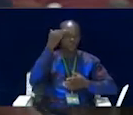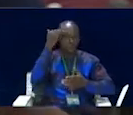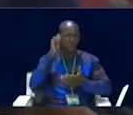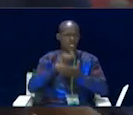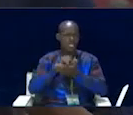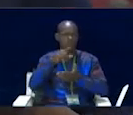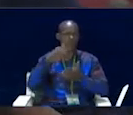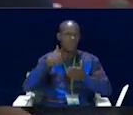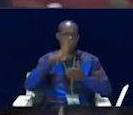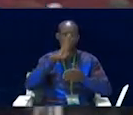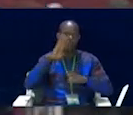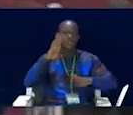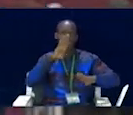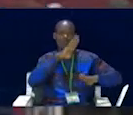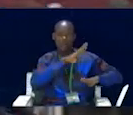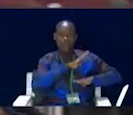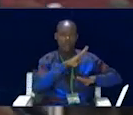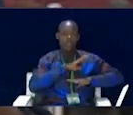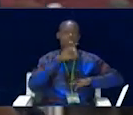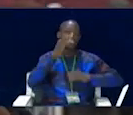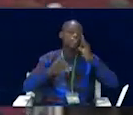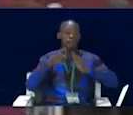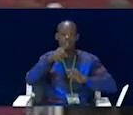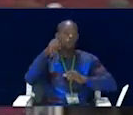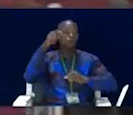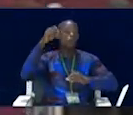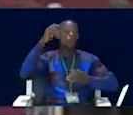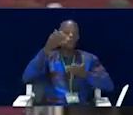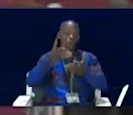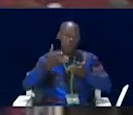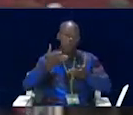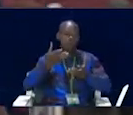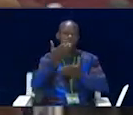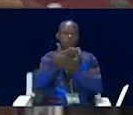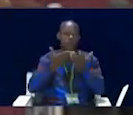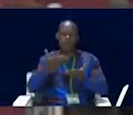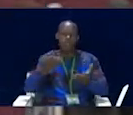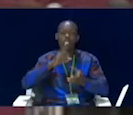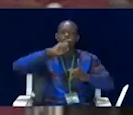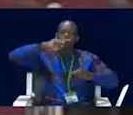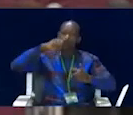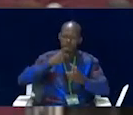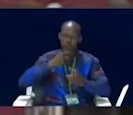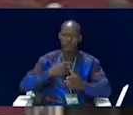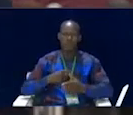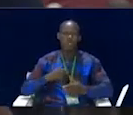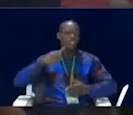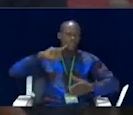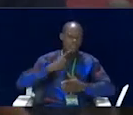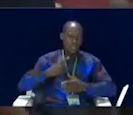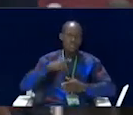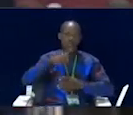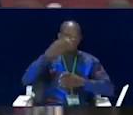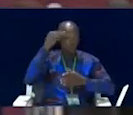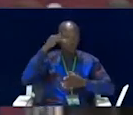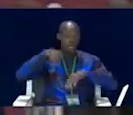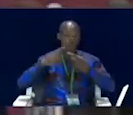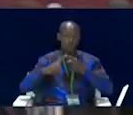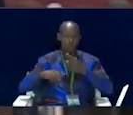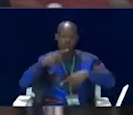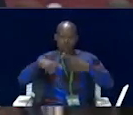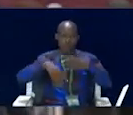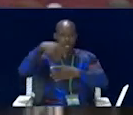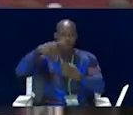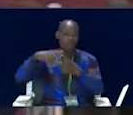I know how that if we want something really bad, we know how we would go all out to get it. But many times,